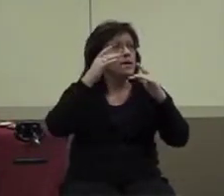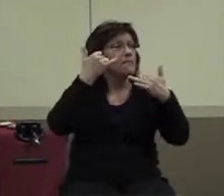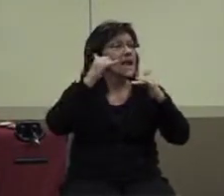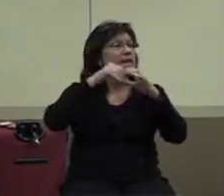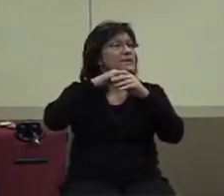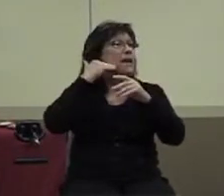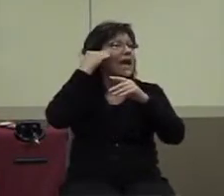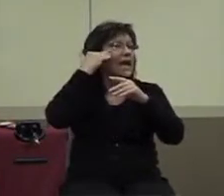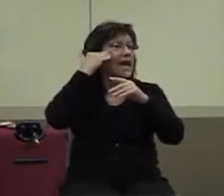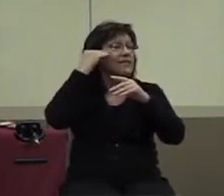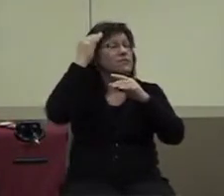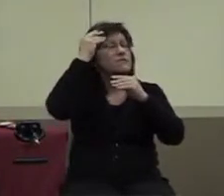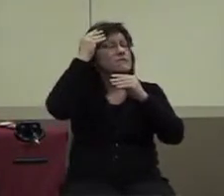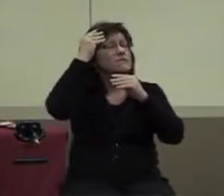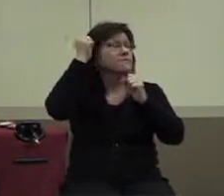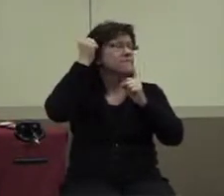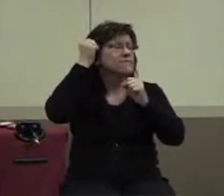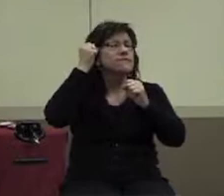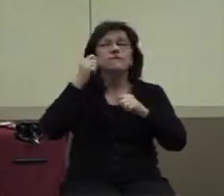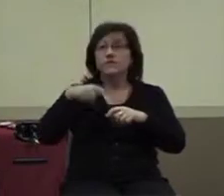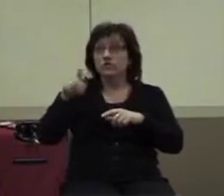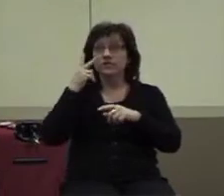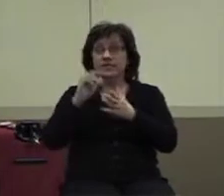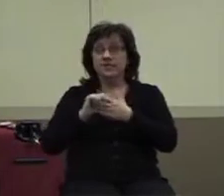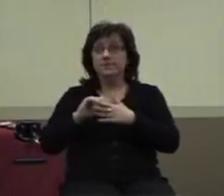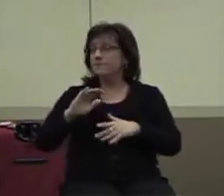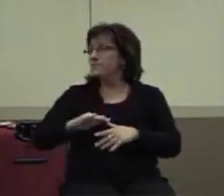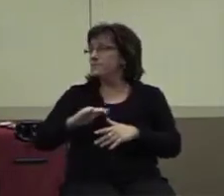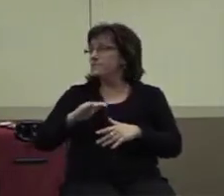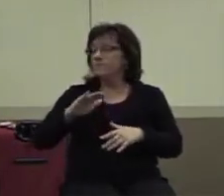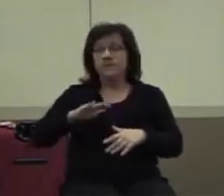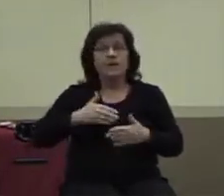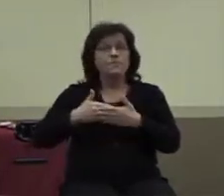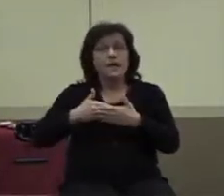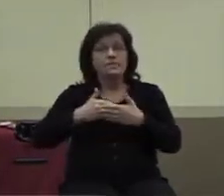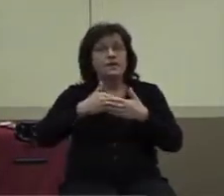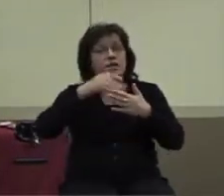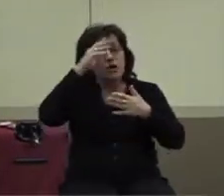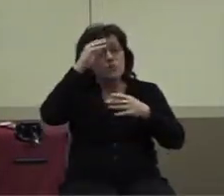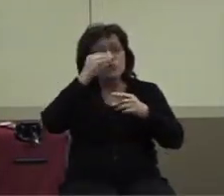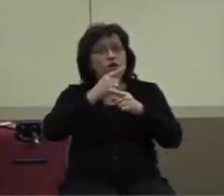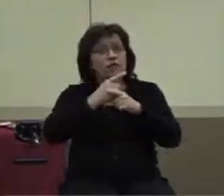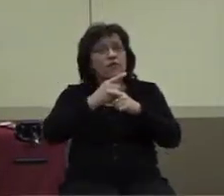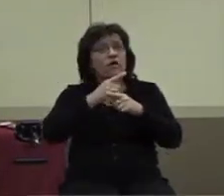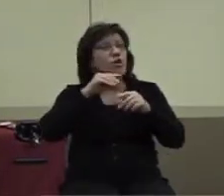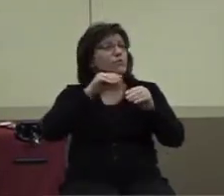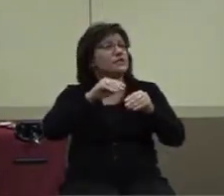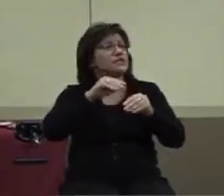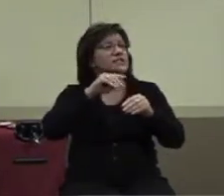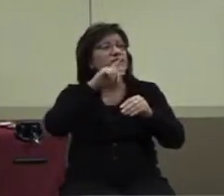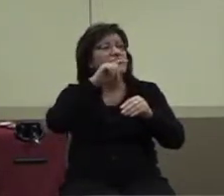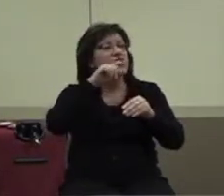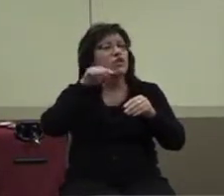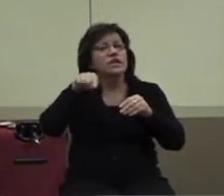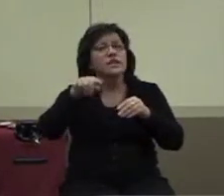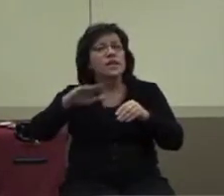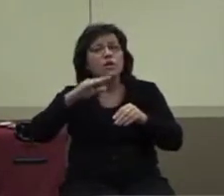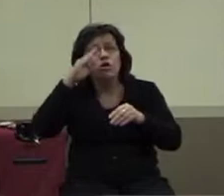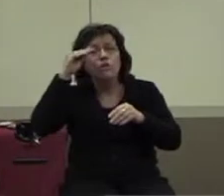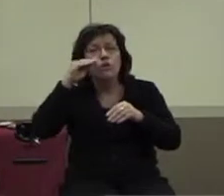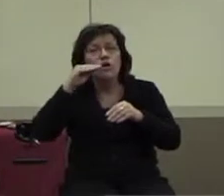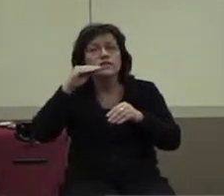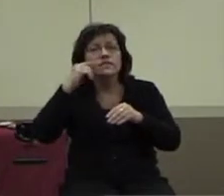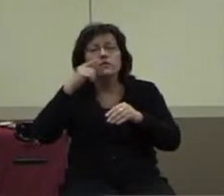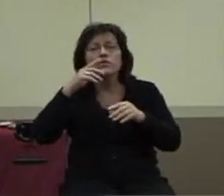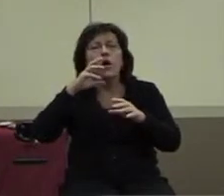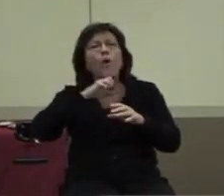that? Little baby brother puts his finger in the little boy's mouth, or the older brother